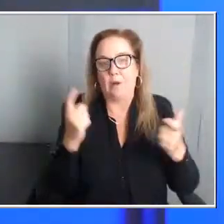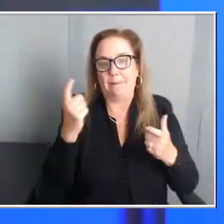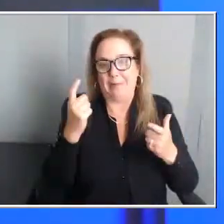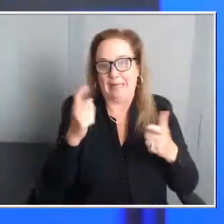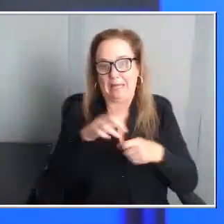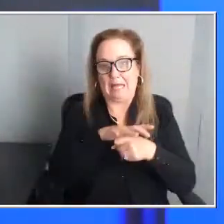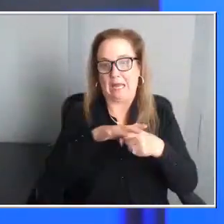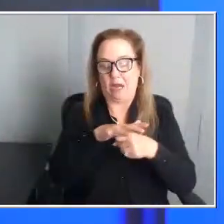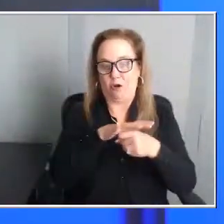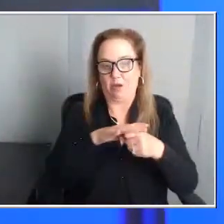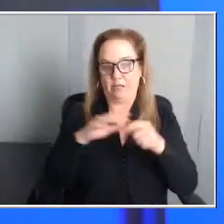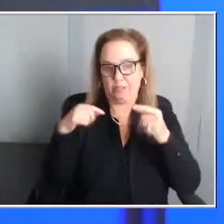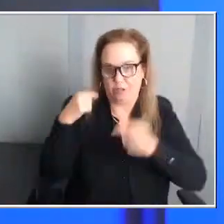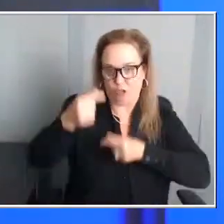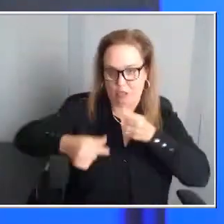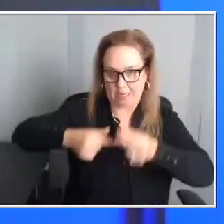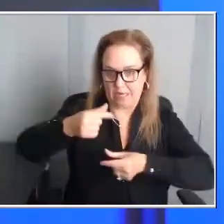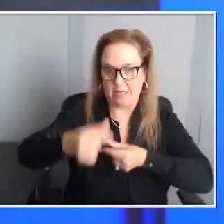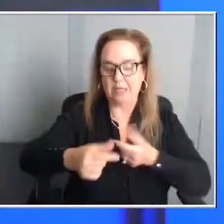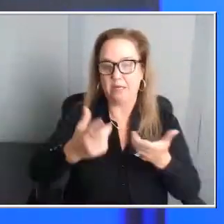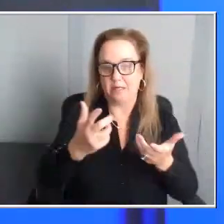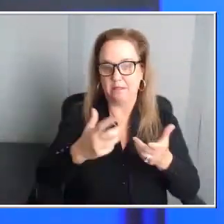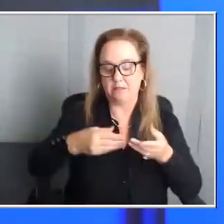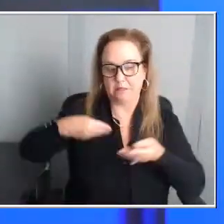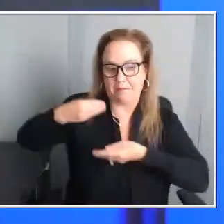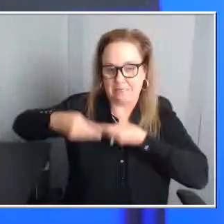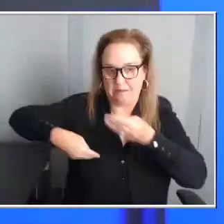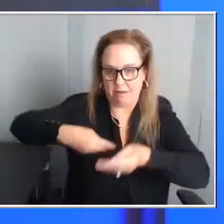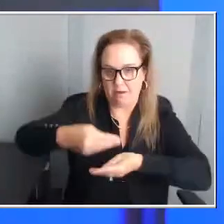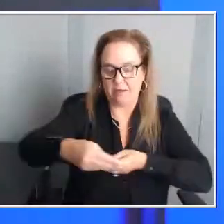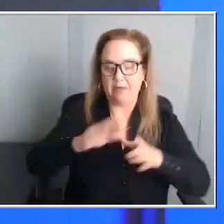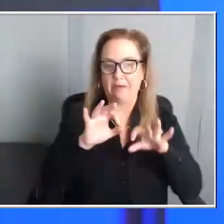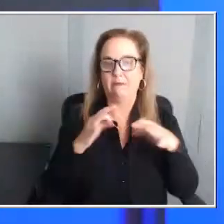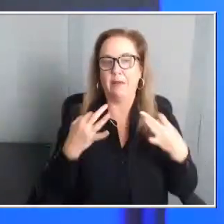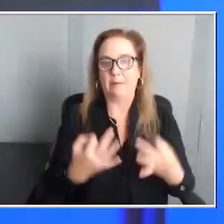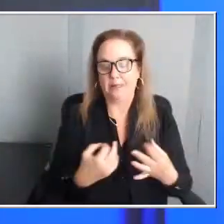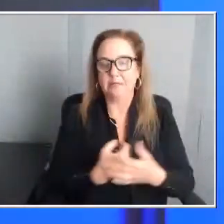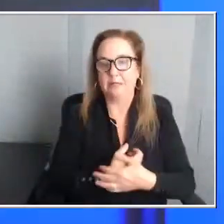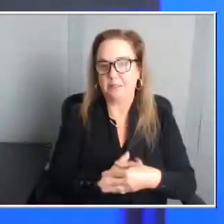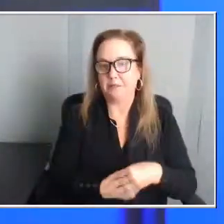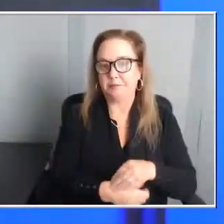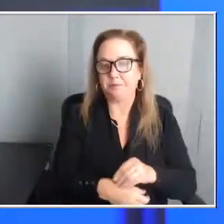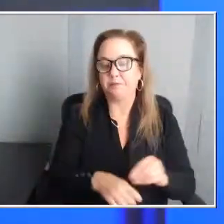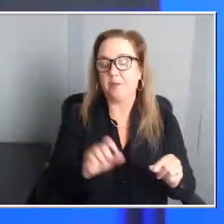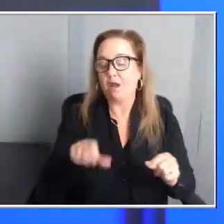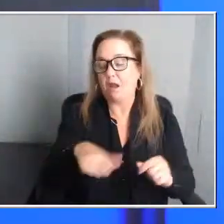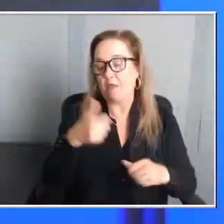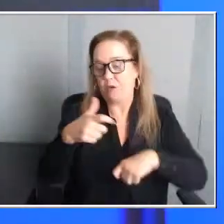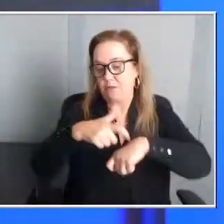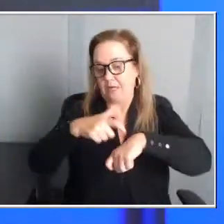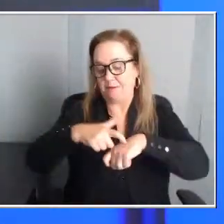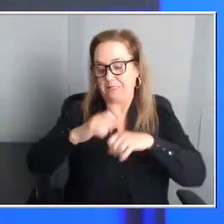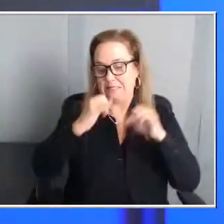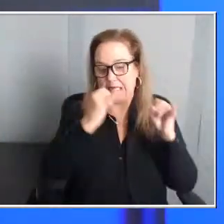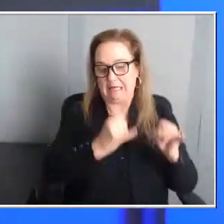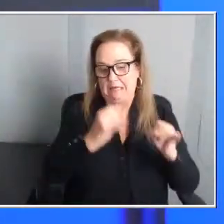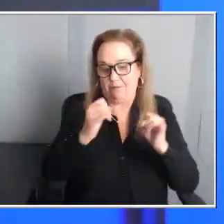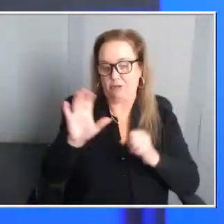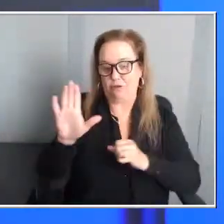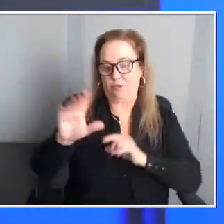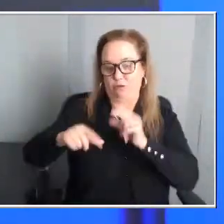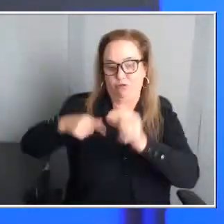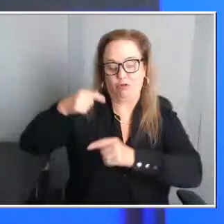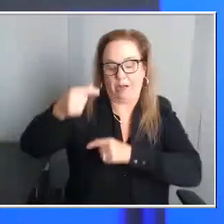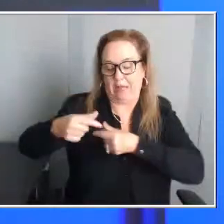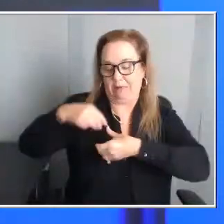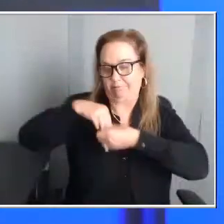is genetic, and so sometimes it's passed on in families. Other times it's just within that individual's genetic makeup, and it's